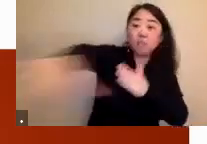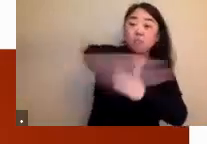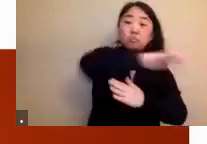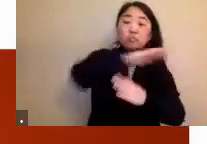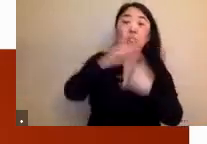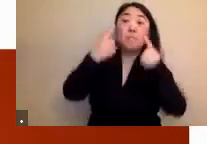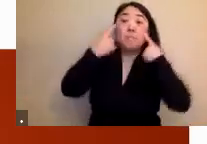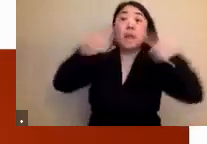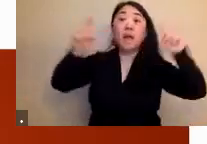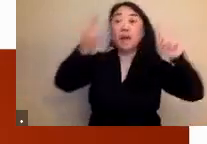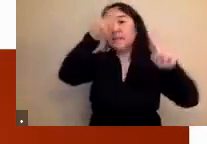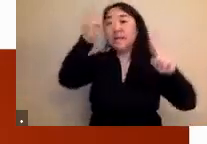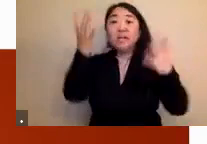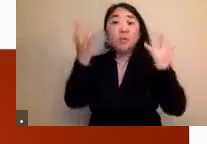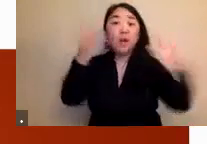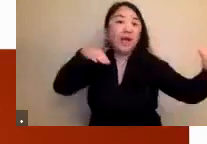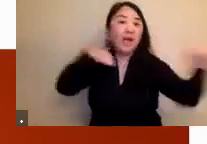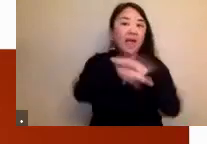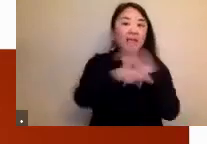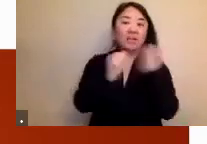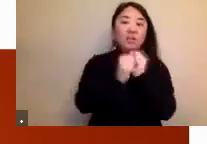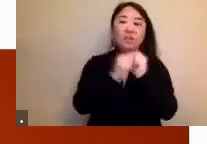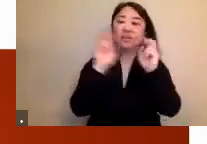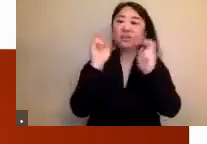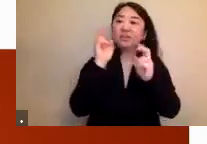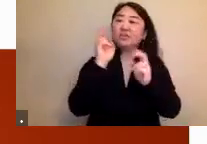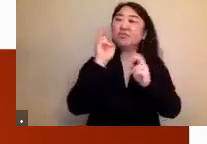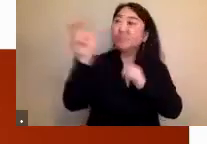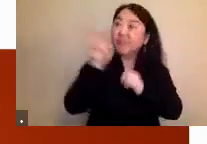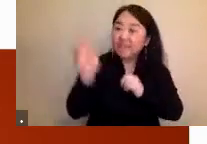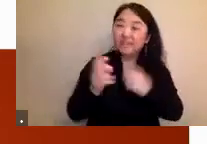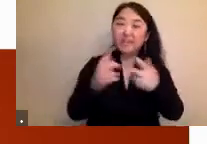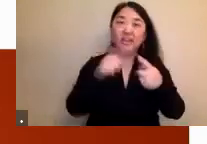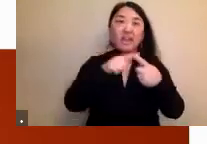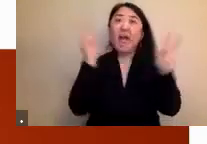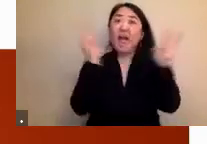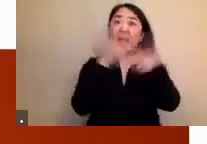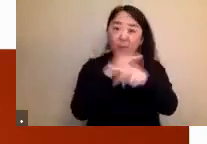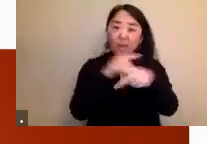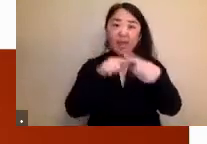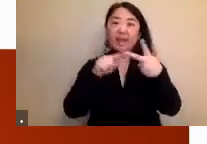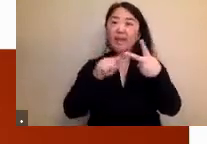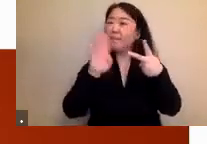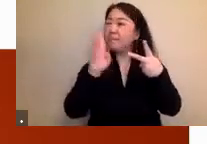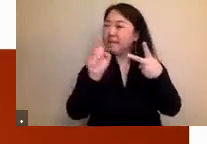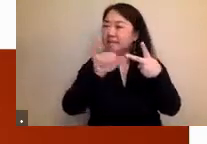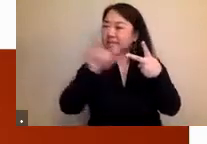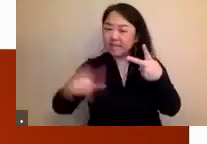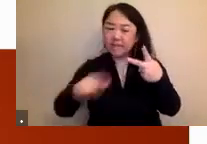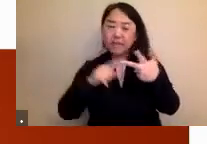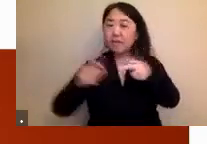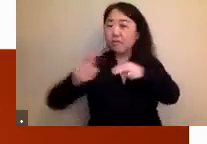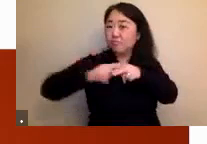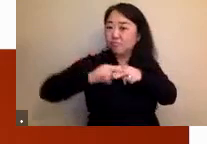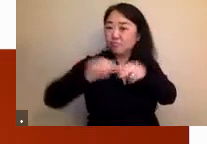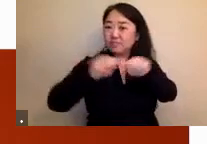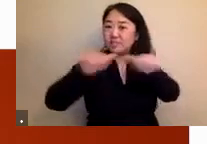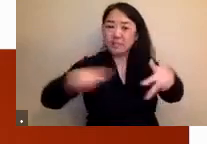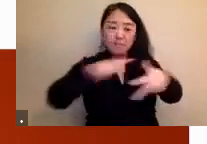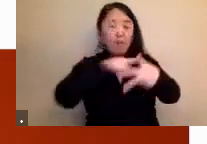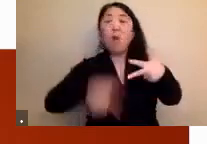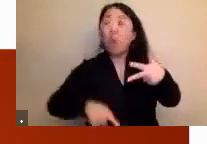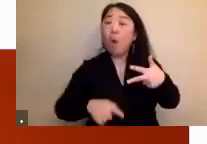to transportation, whether it's a highway system or a bus system or a rail system. Commuters are